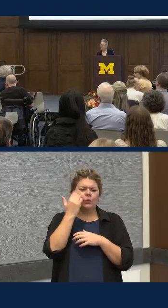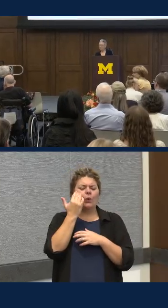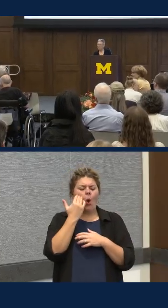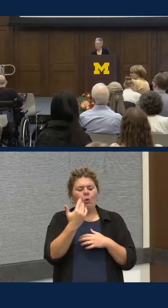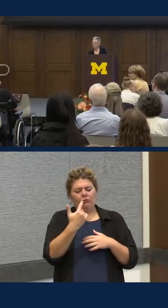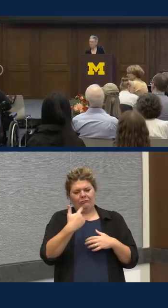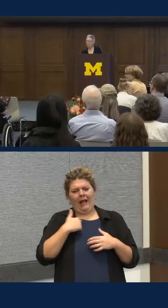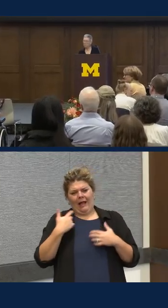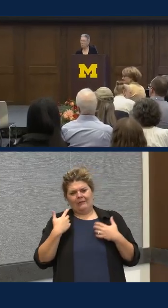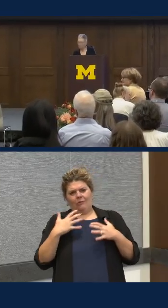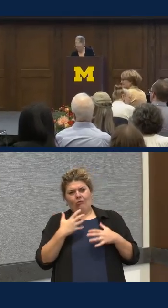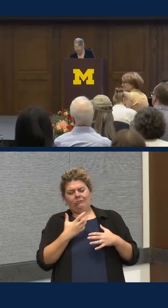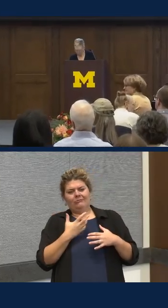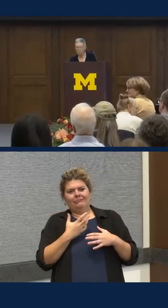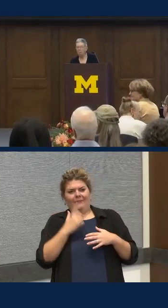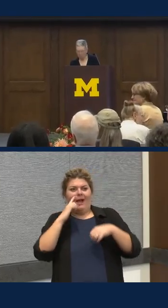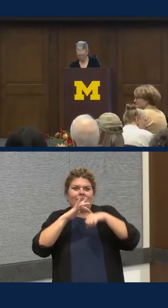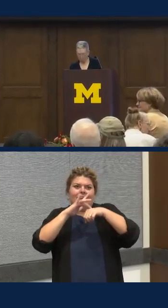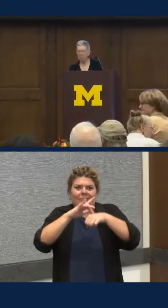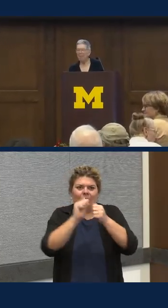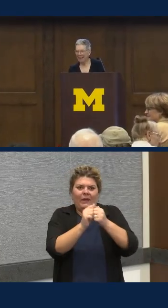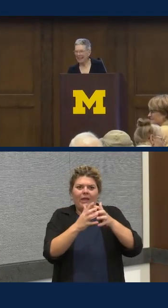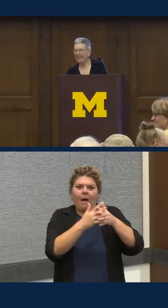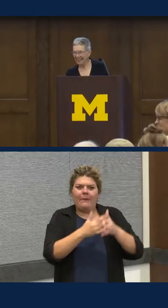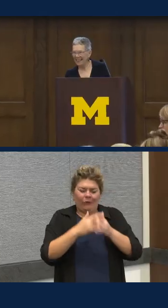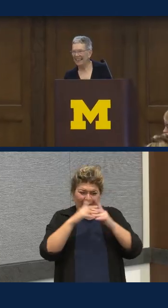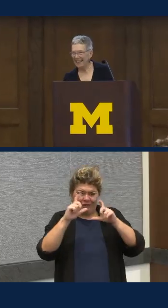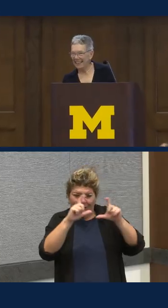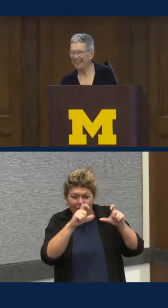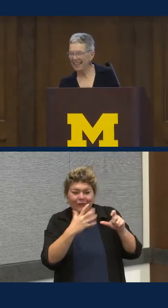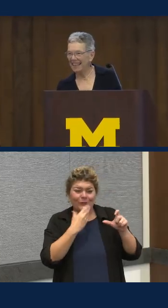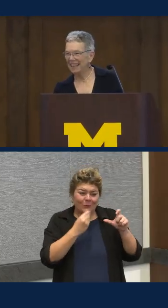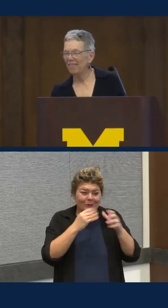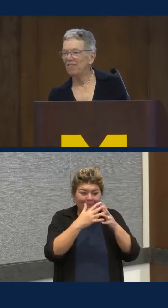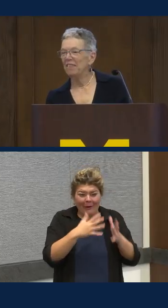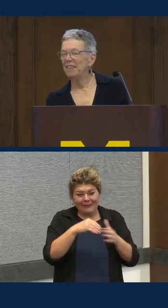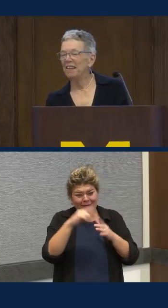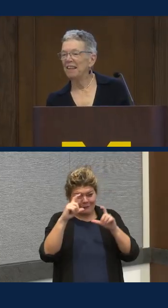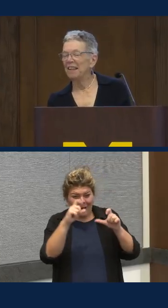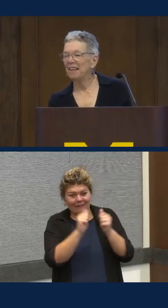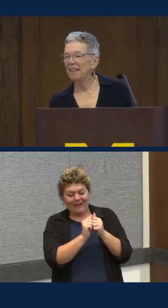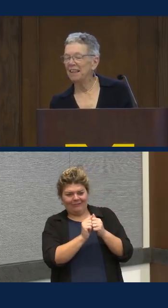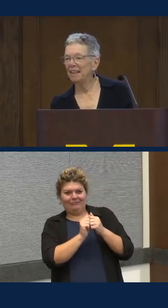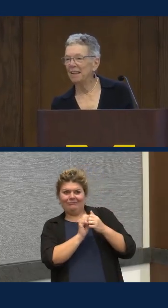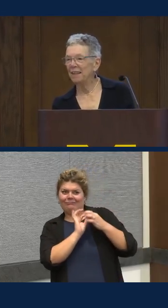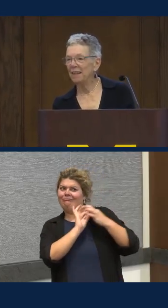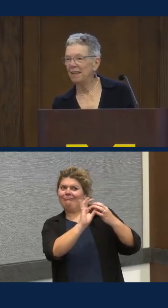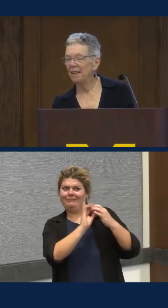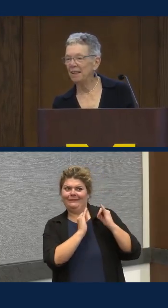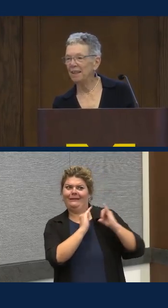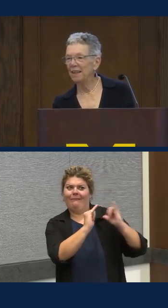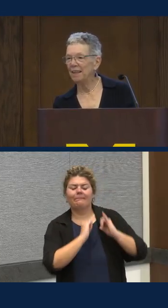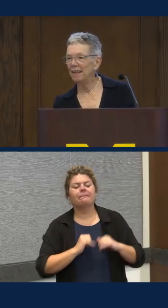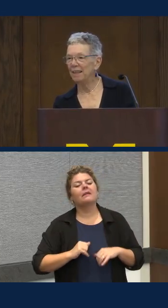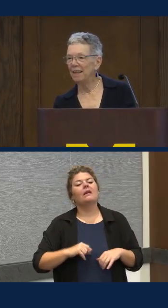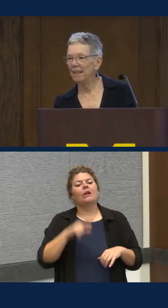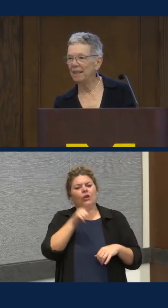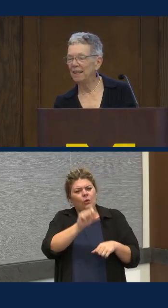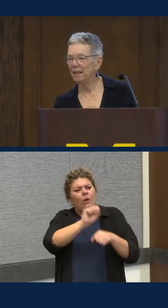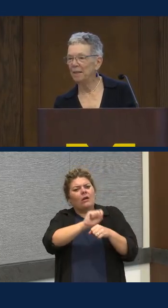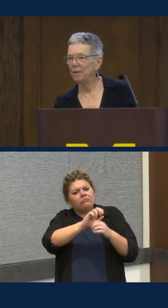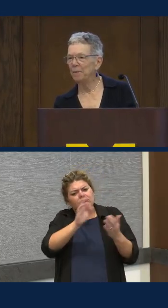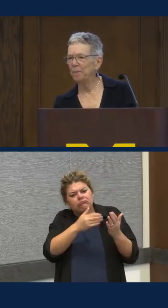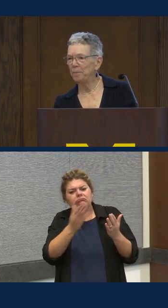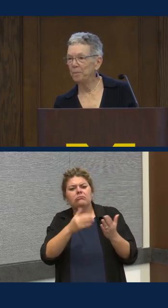I share an obsession with American photography and Jewish Americans in photography with you. And as you were working through Frank's